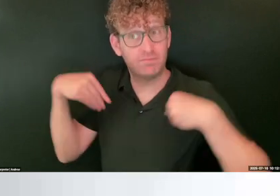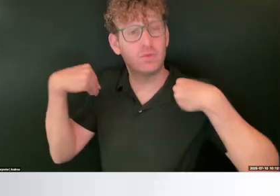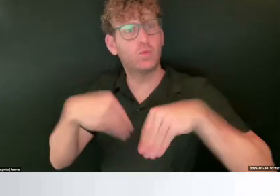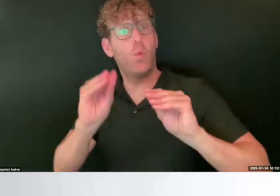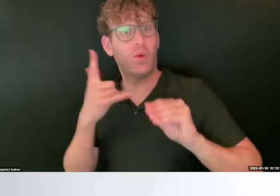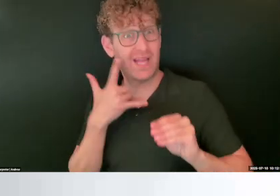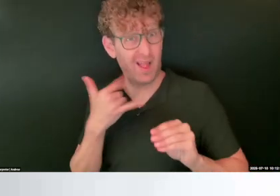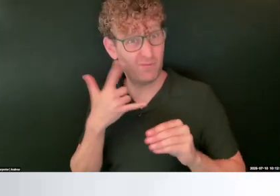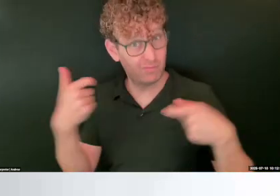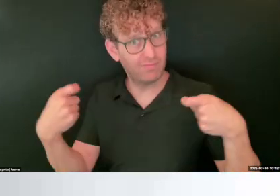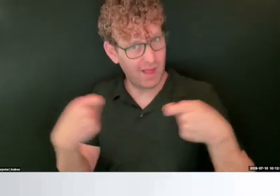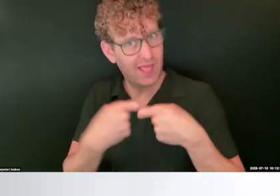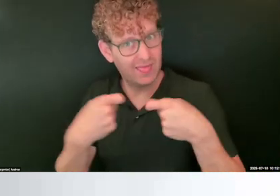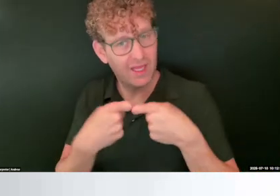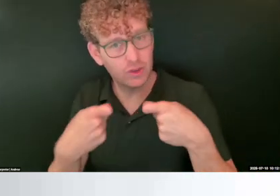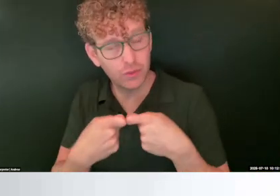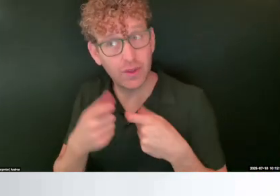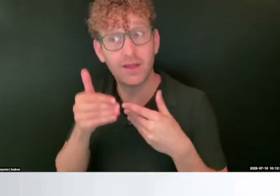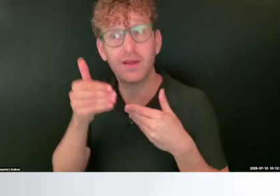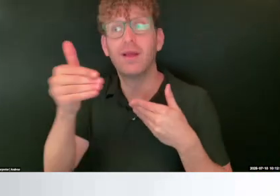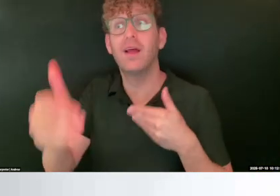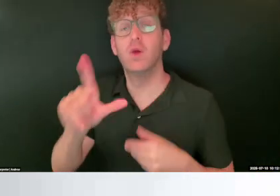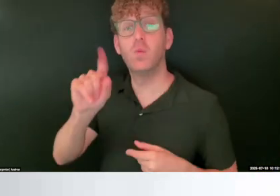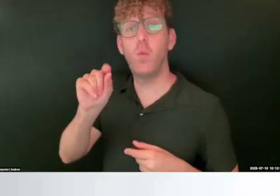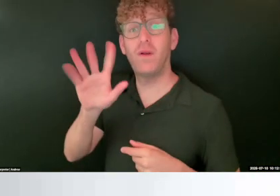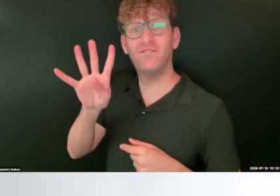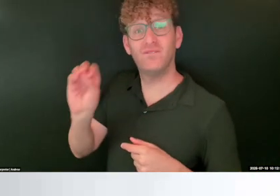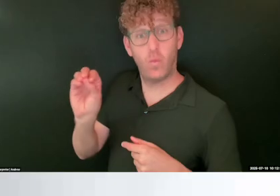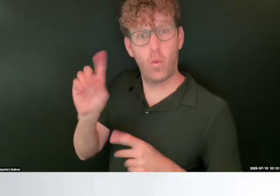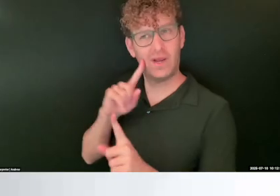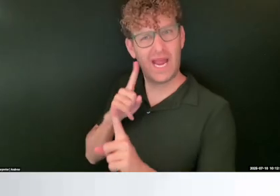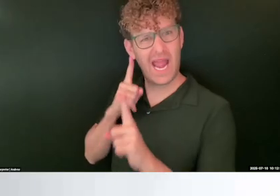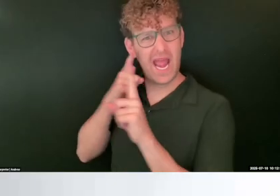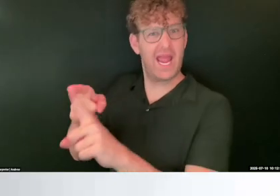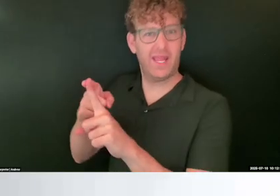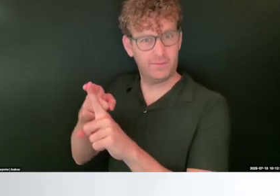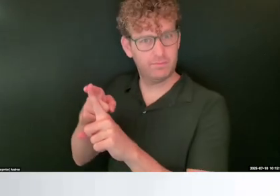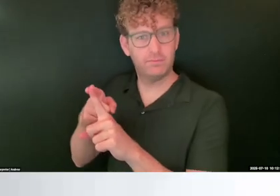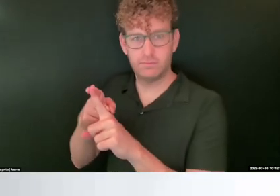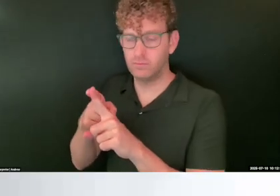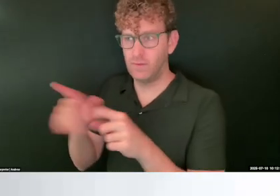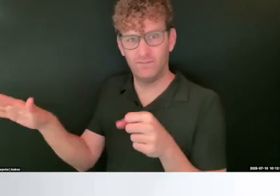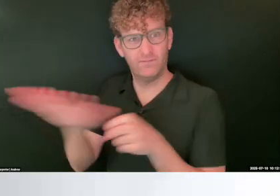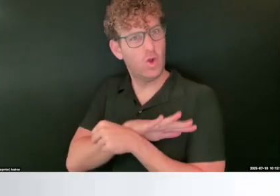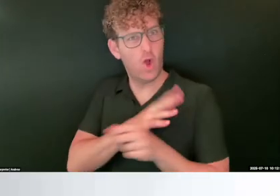by 2040, we aim for a full turnover of the fleet to electric vehicles.